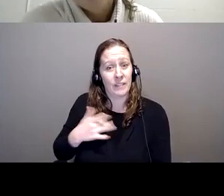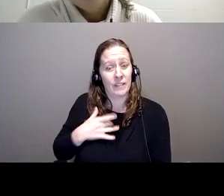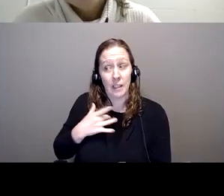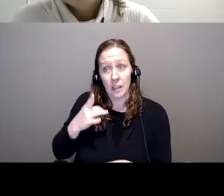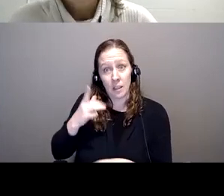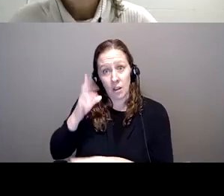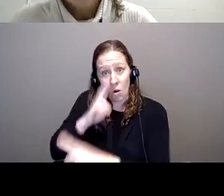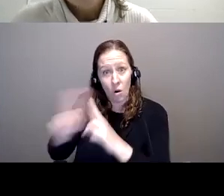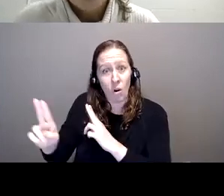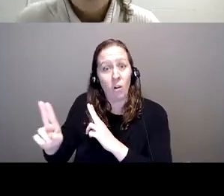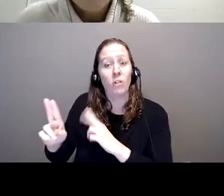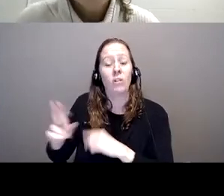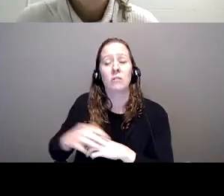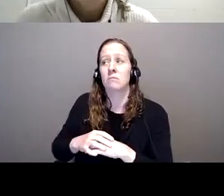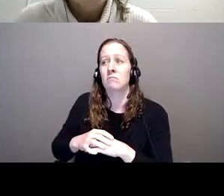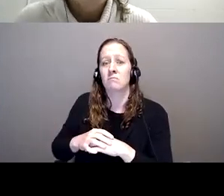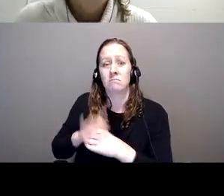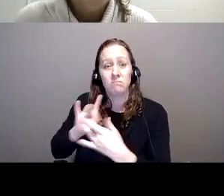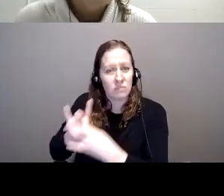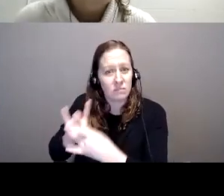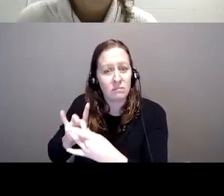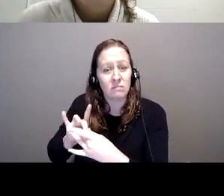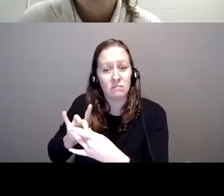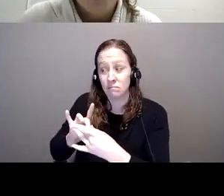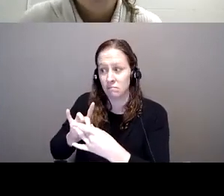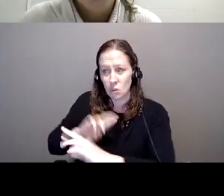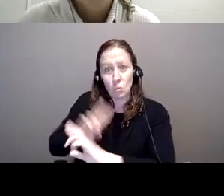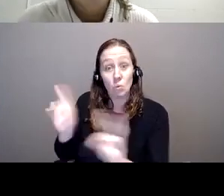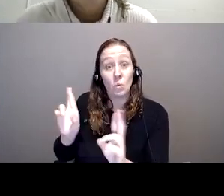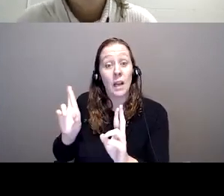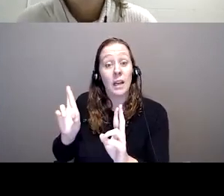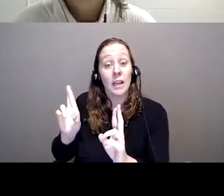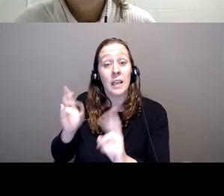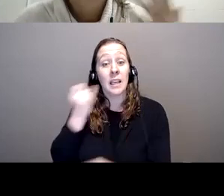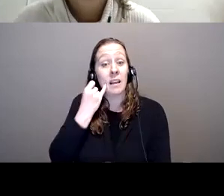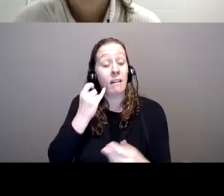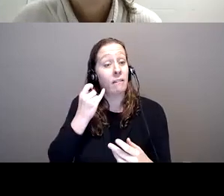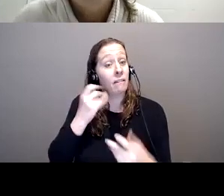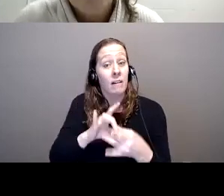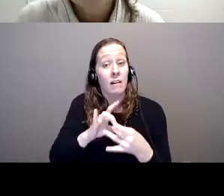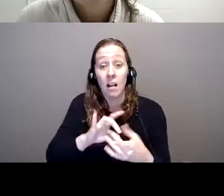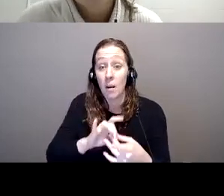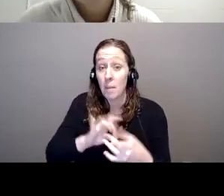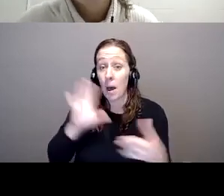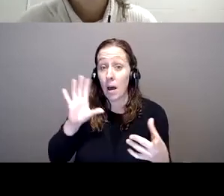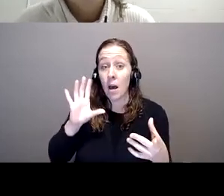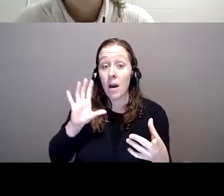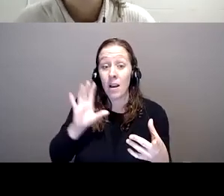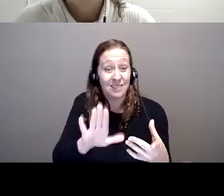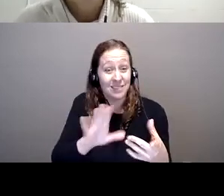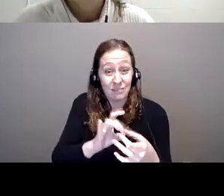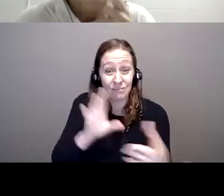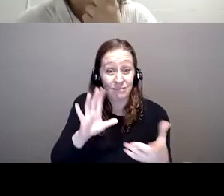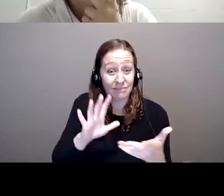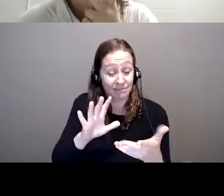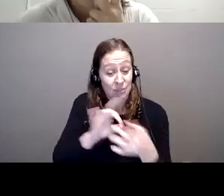honored, that people were equipped and empowered to repair the relationships when they were damaged, which they will. That's part of being a